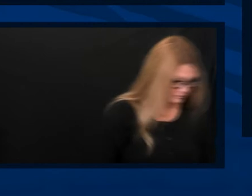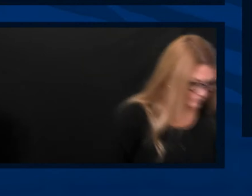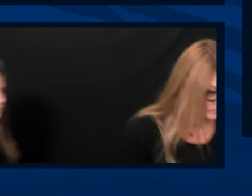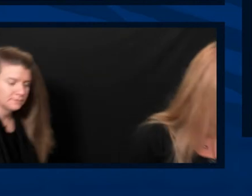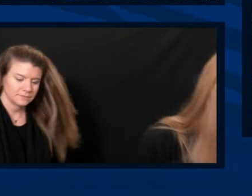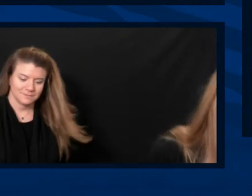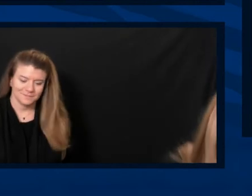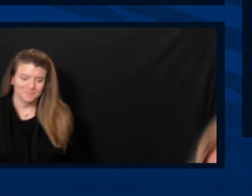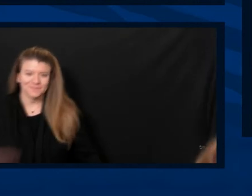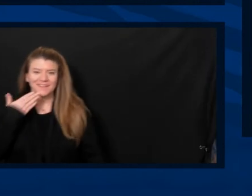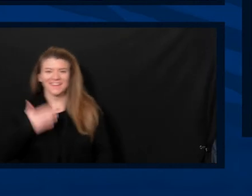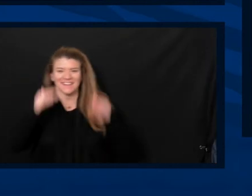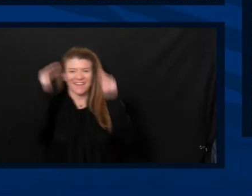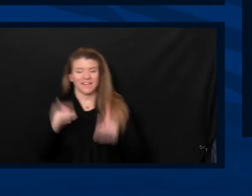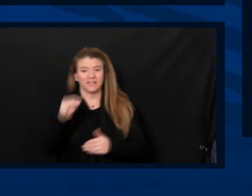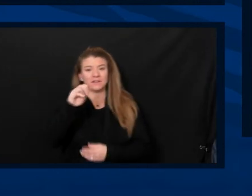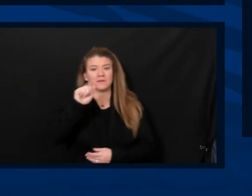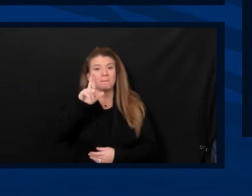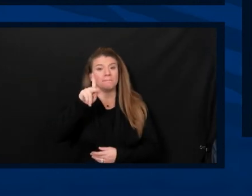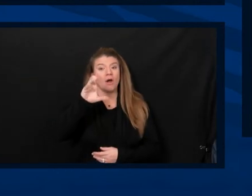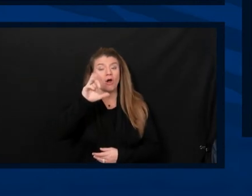Mark Curtis with Nexstar Media.